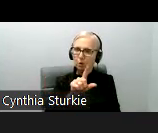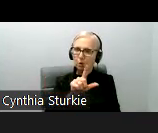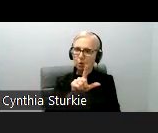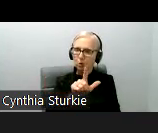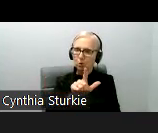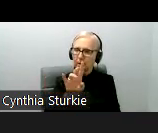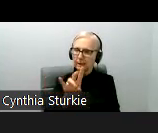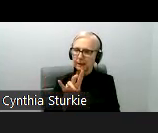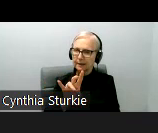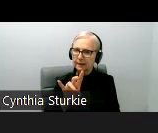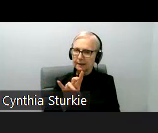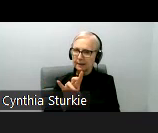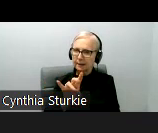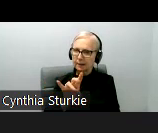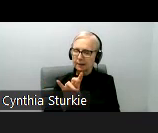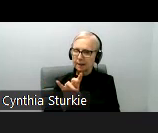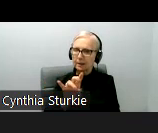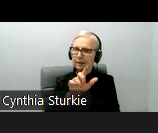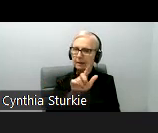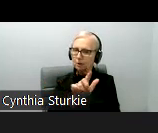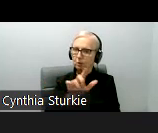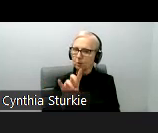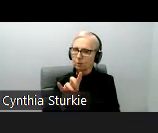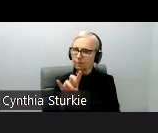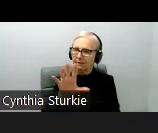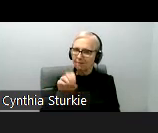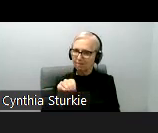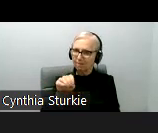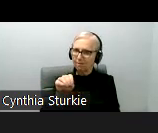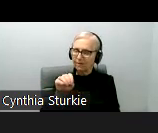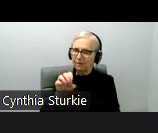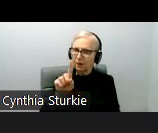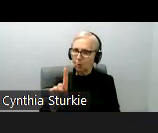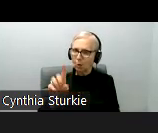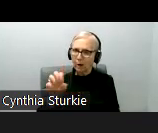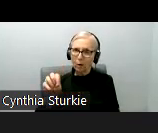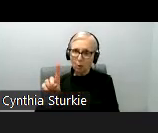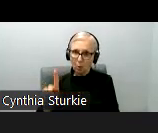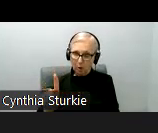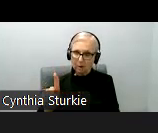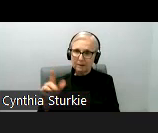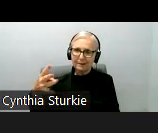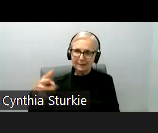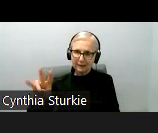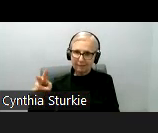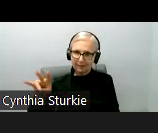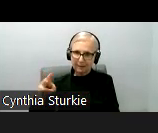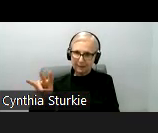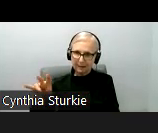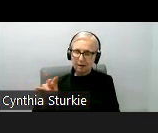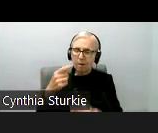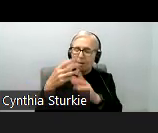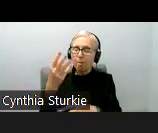27, oh, I've got it right here, 2750-101 17, both A and